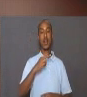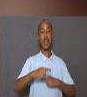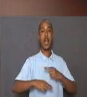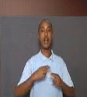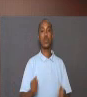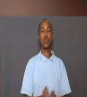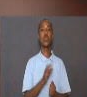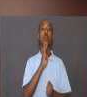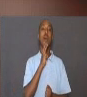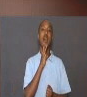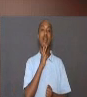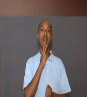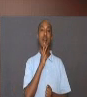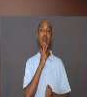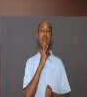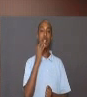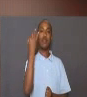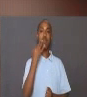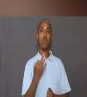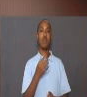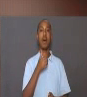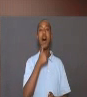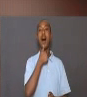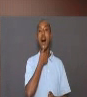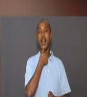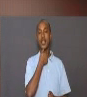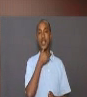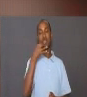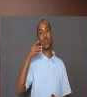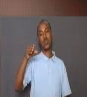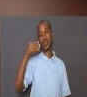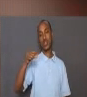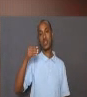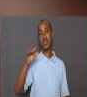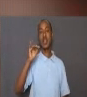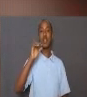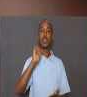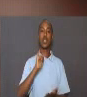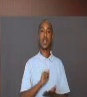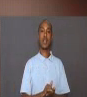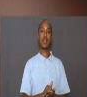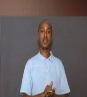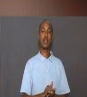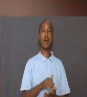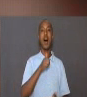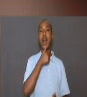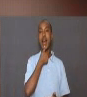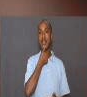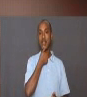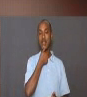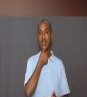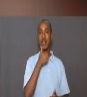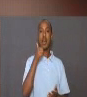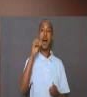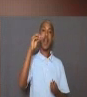react with water, they form acidic solutions. Thus, an acid